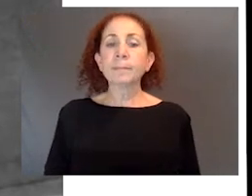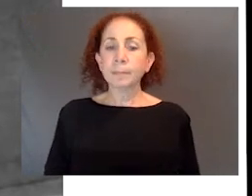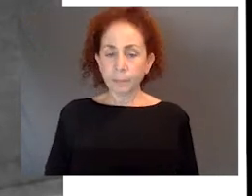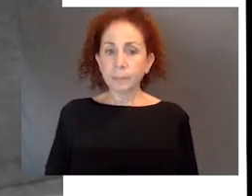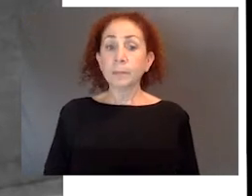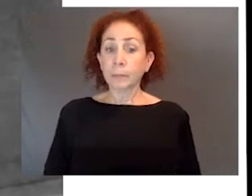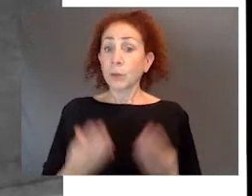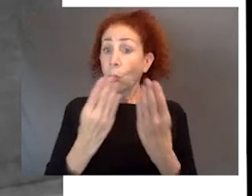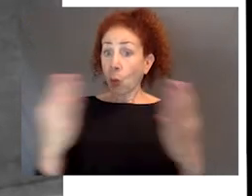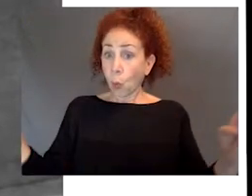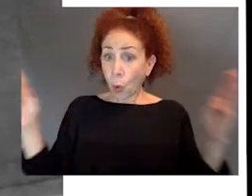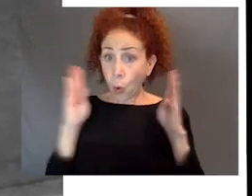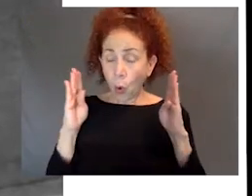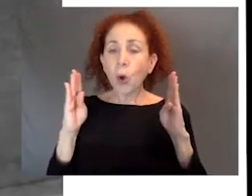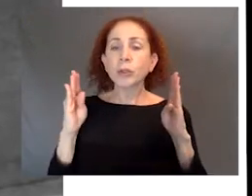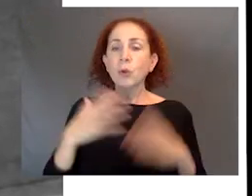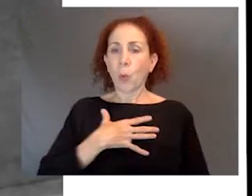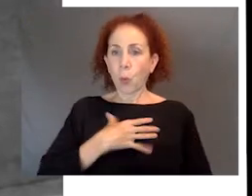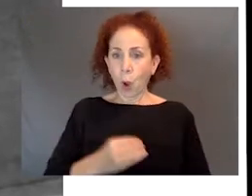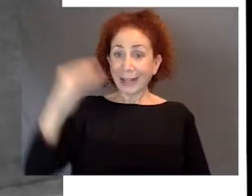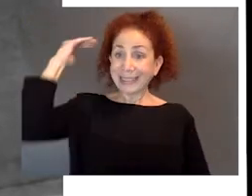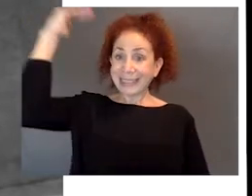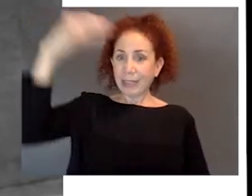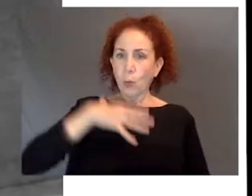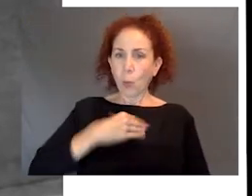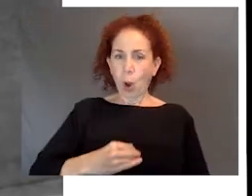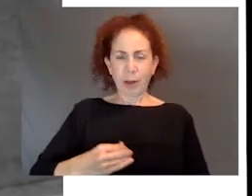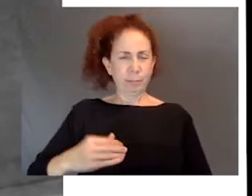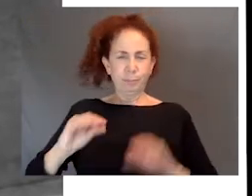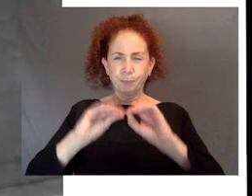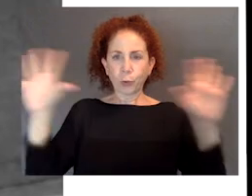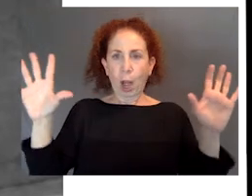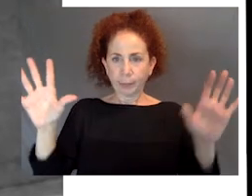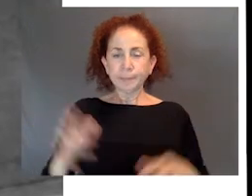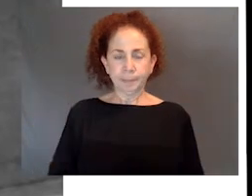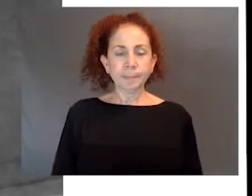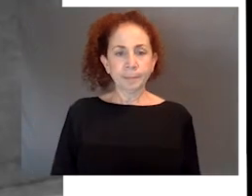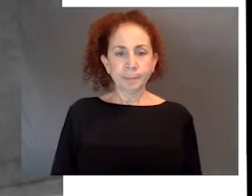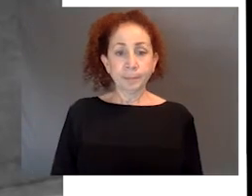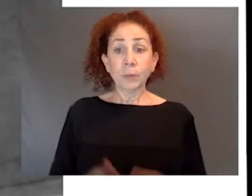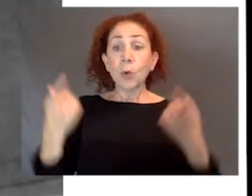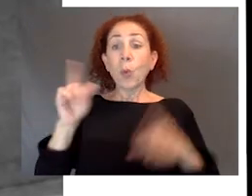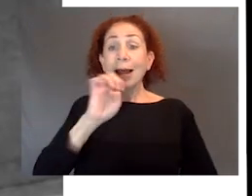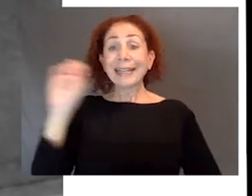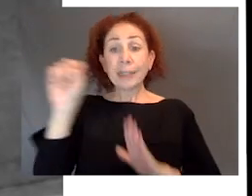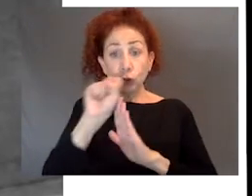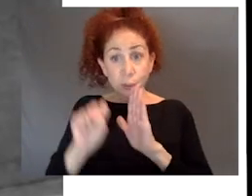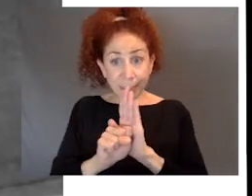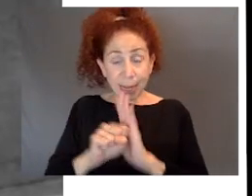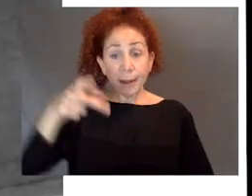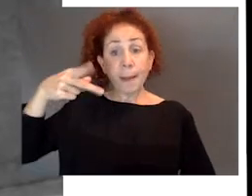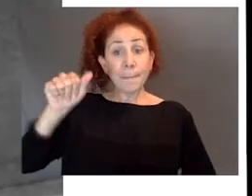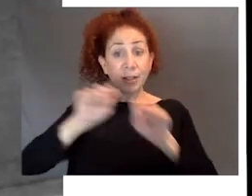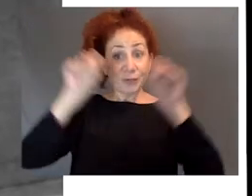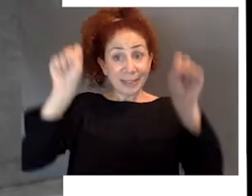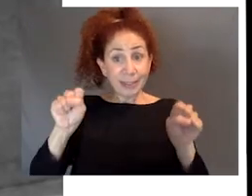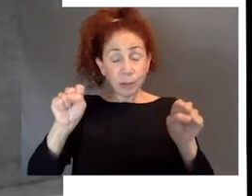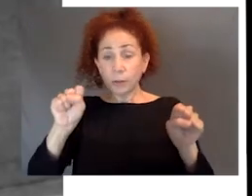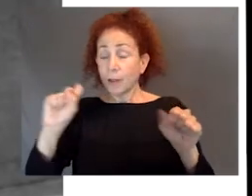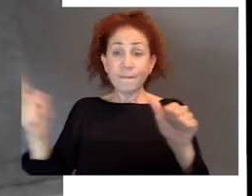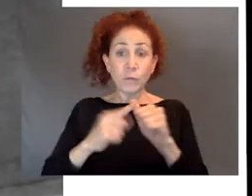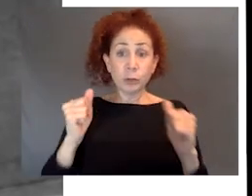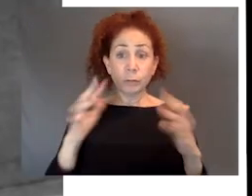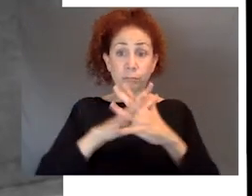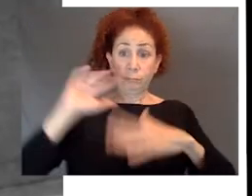the cell blocks, the walls and ceiling are white, which make the room very bright. When Eastern State and its Pennsylvania system were first put